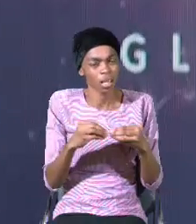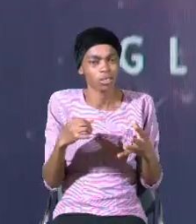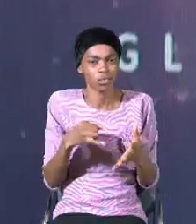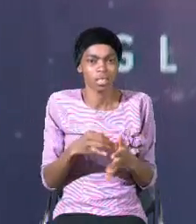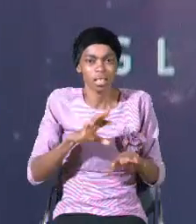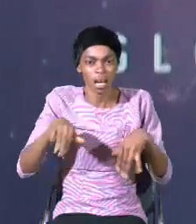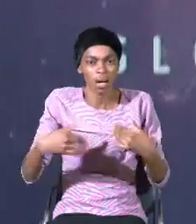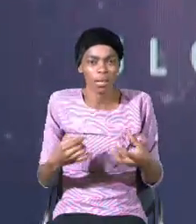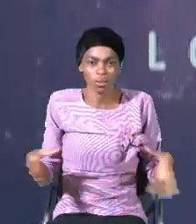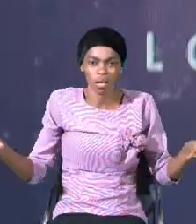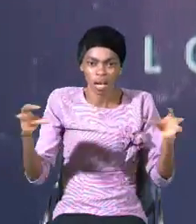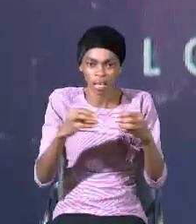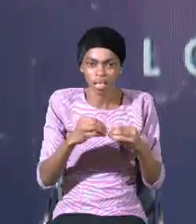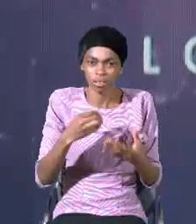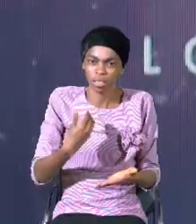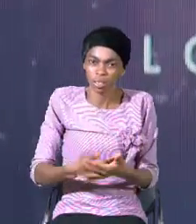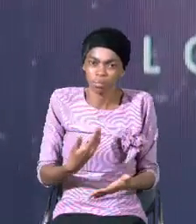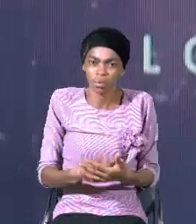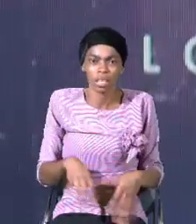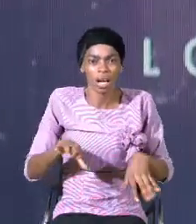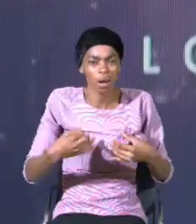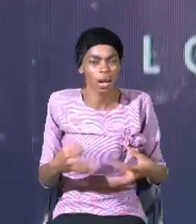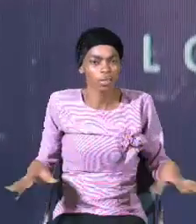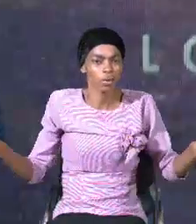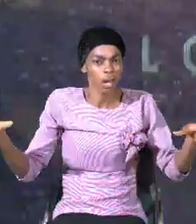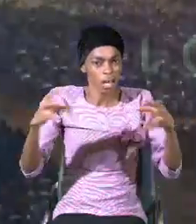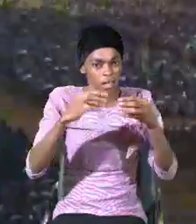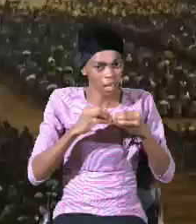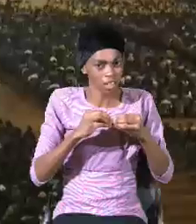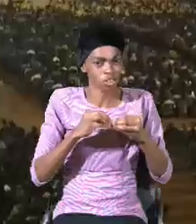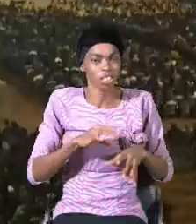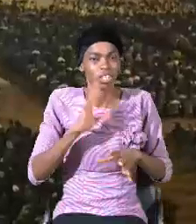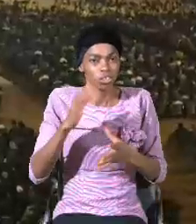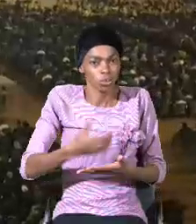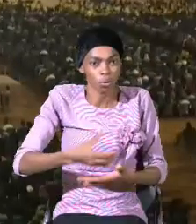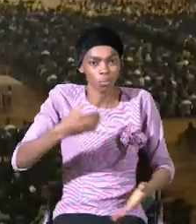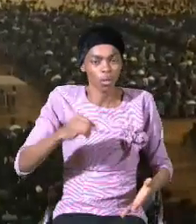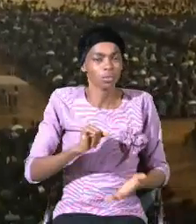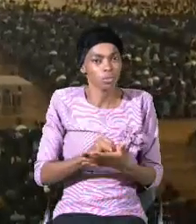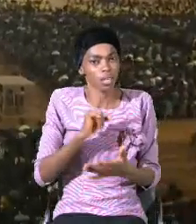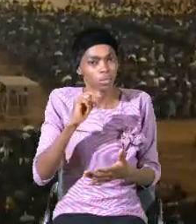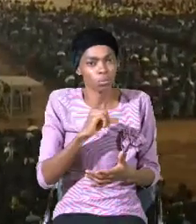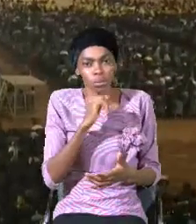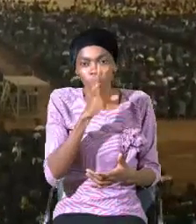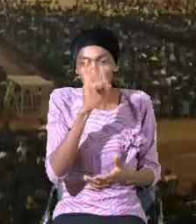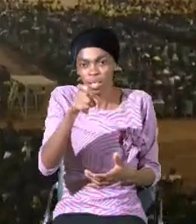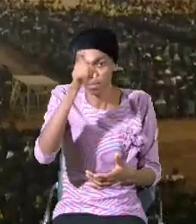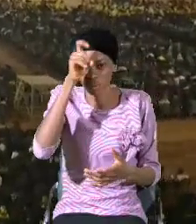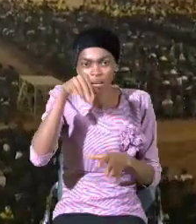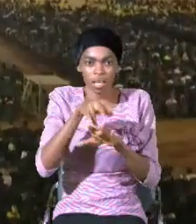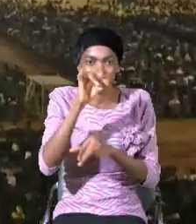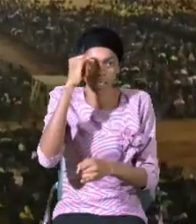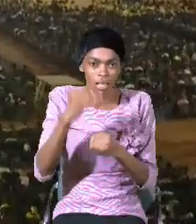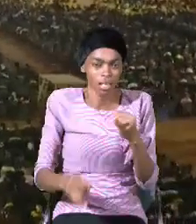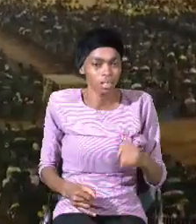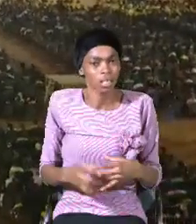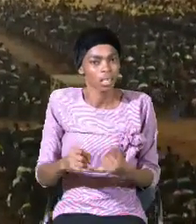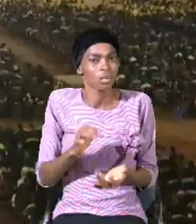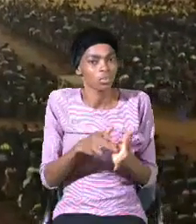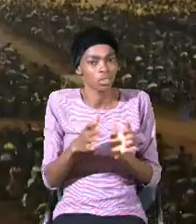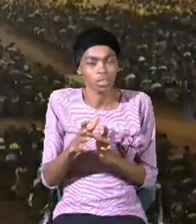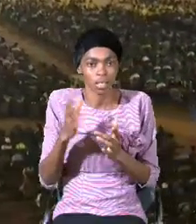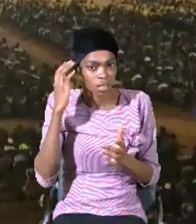riches? How? Are you acquiring the wealth so that you'll not be a fool at the end? Actually, Jesus said in